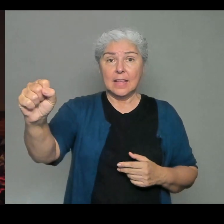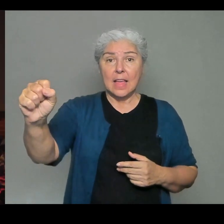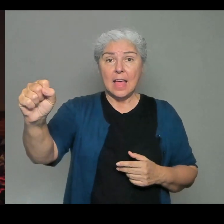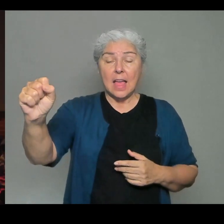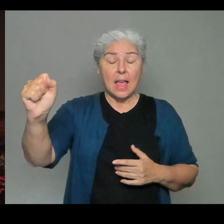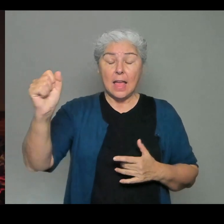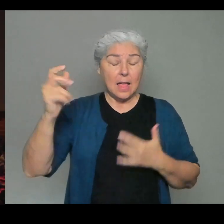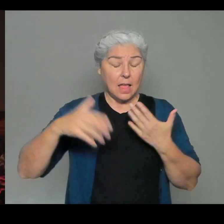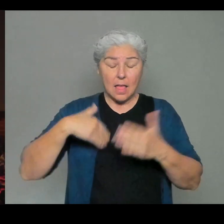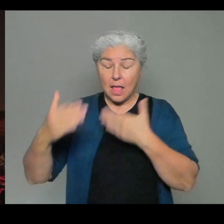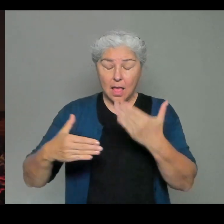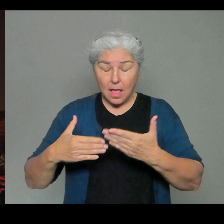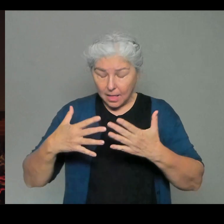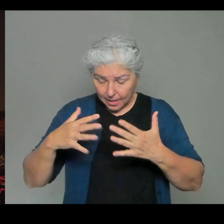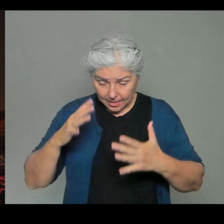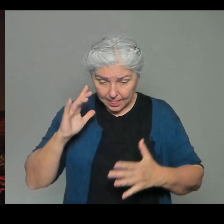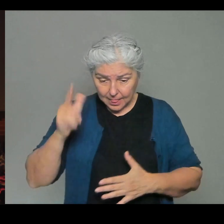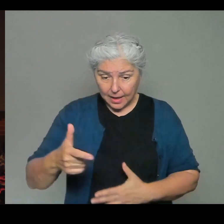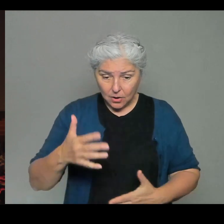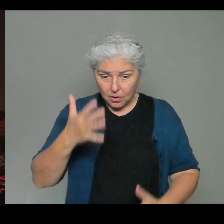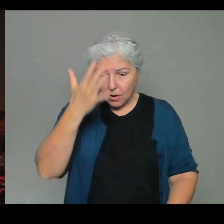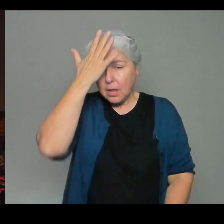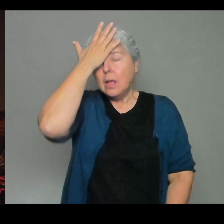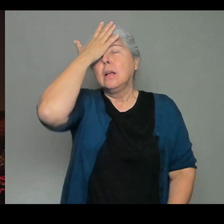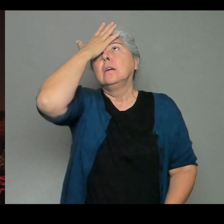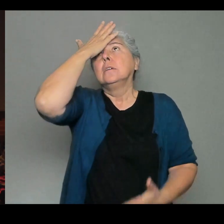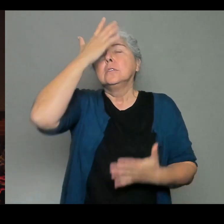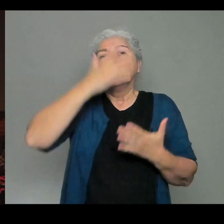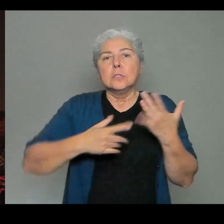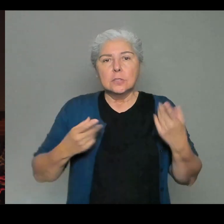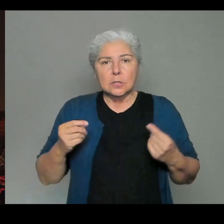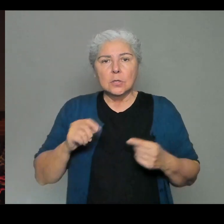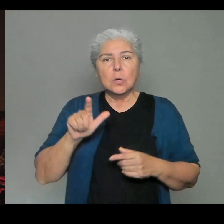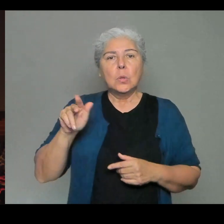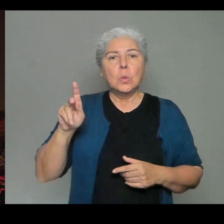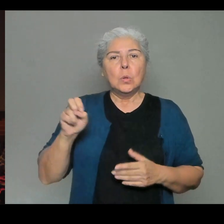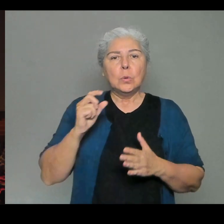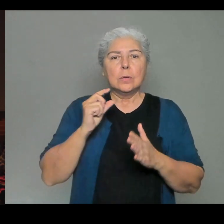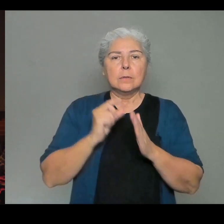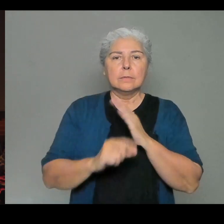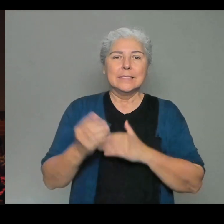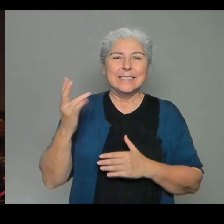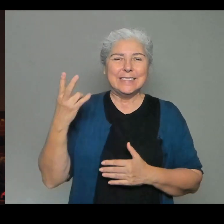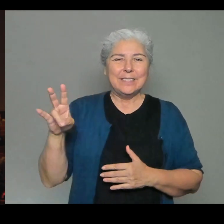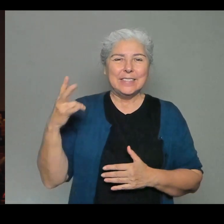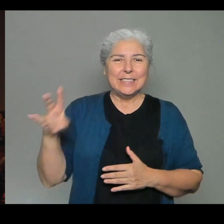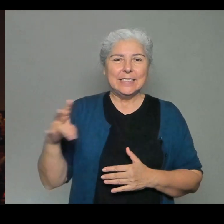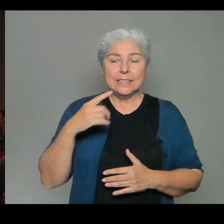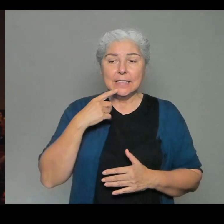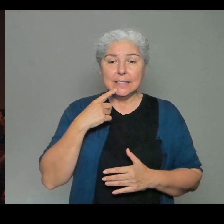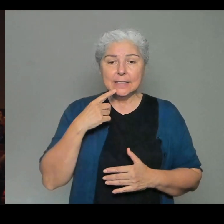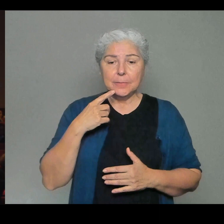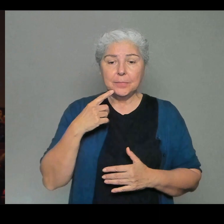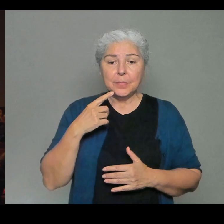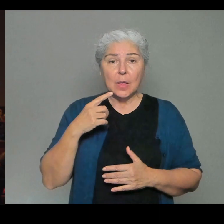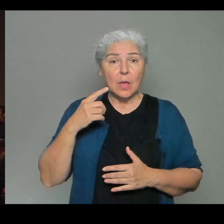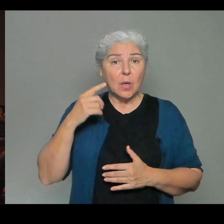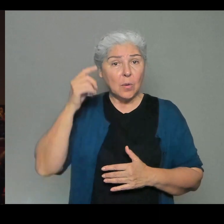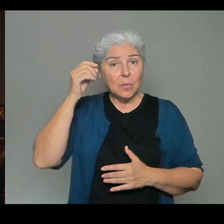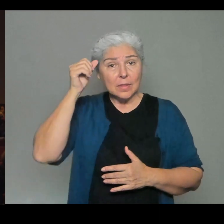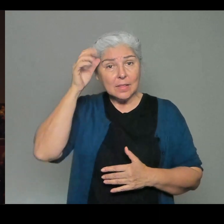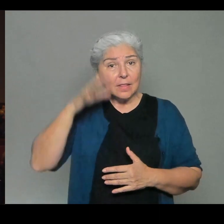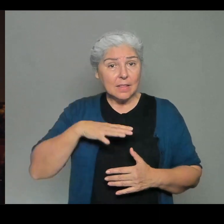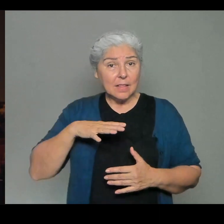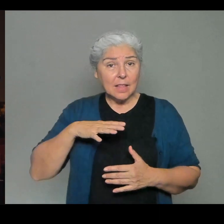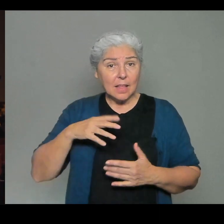left is going to come to himself and go, what am I thinking? Look what it says in verse 17. It says, when